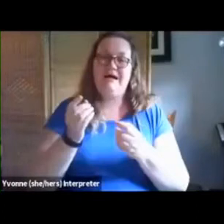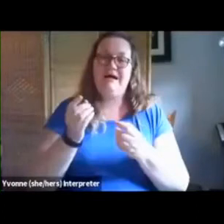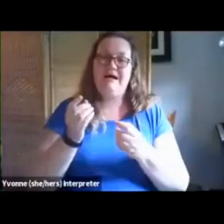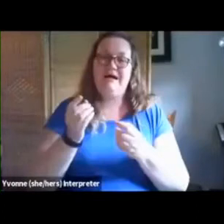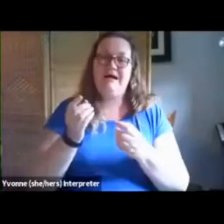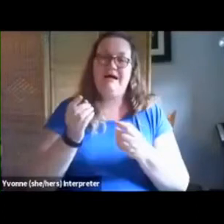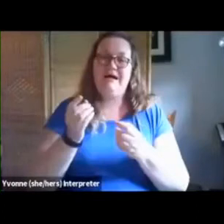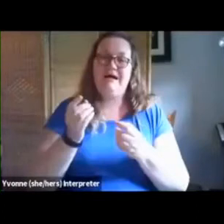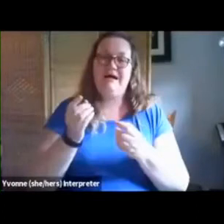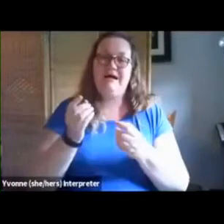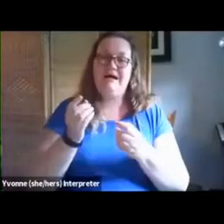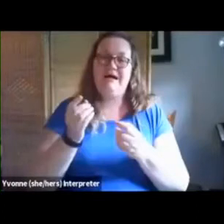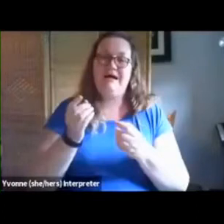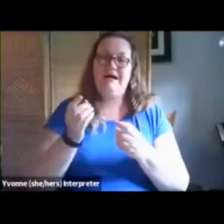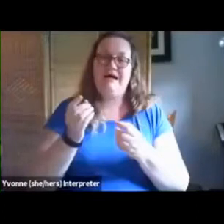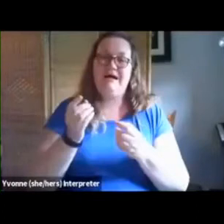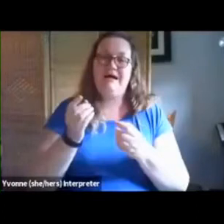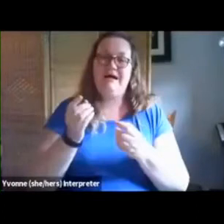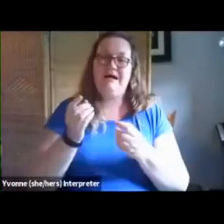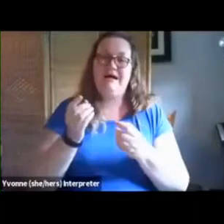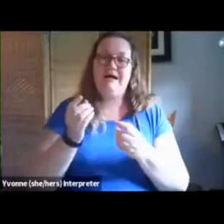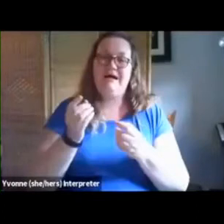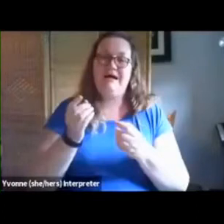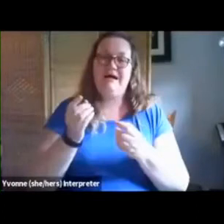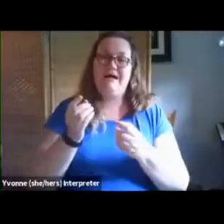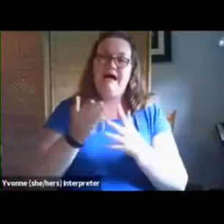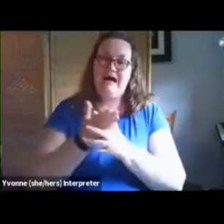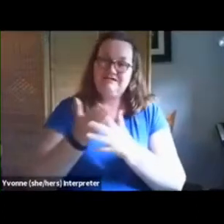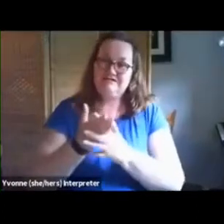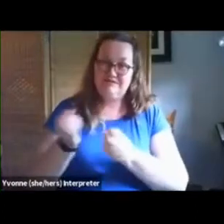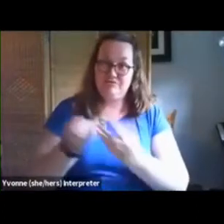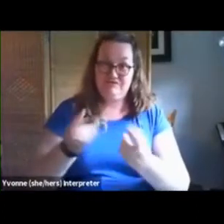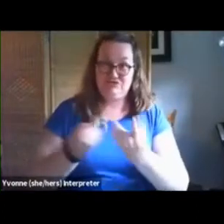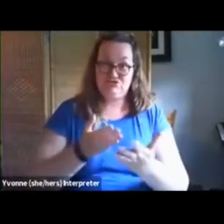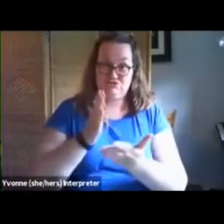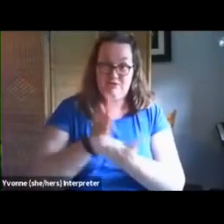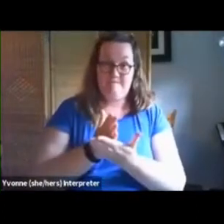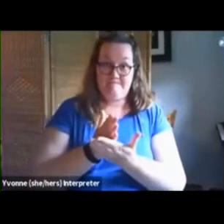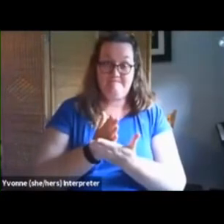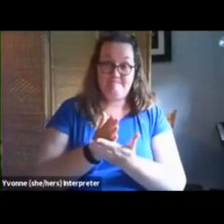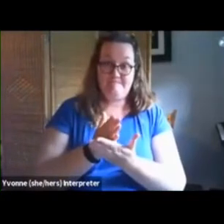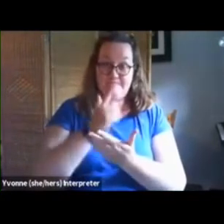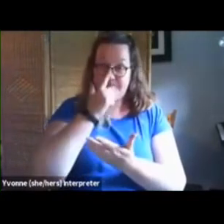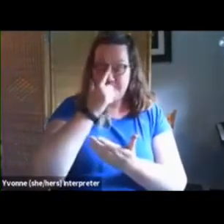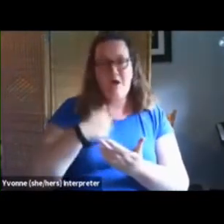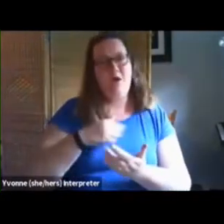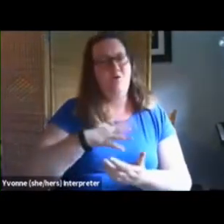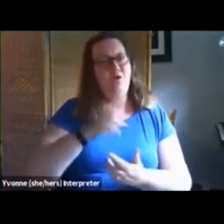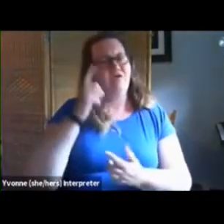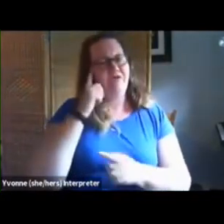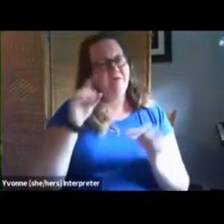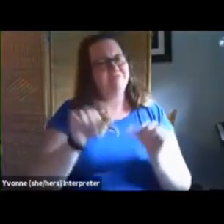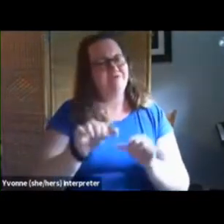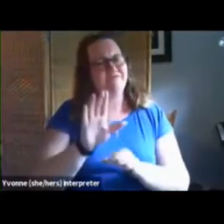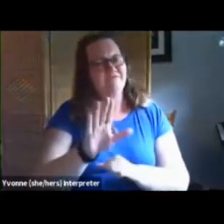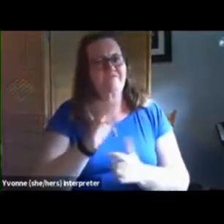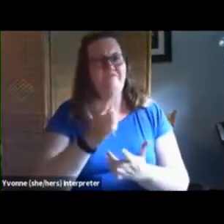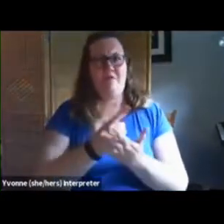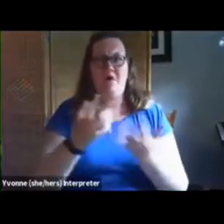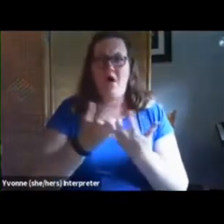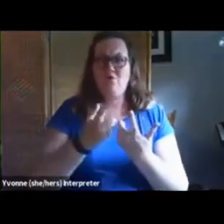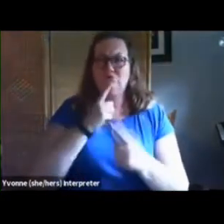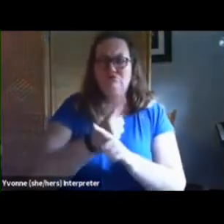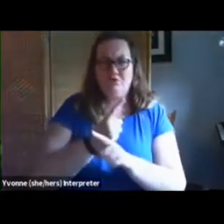of radical relaxed performances. I want to think for a second about how we talk about relaxed